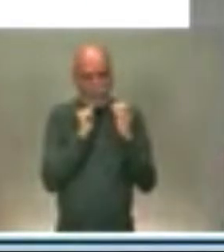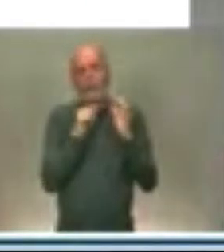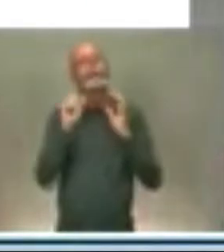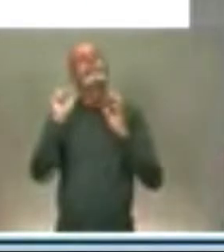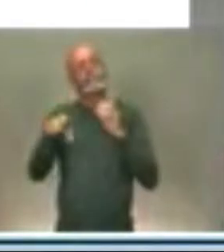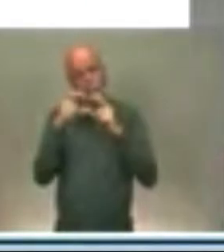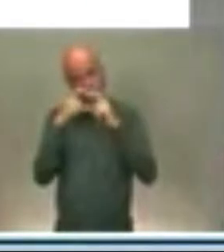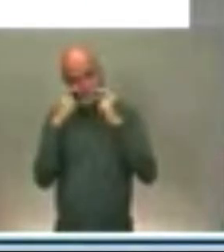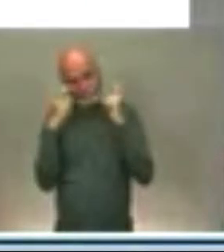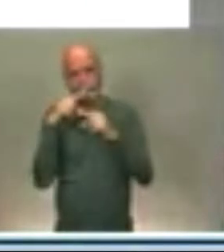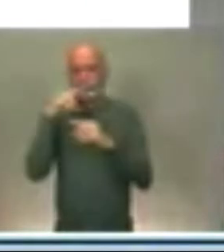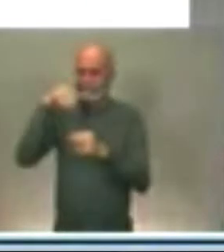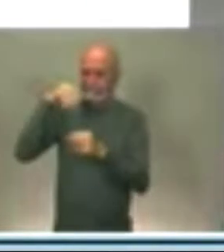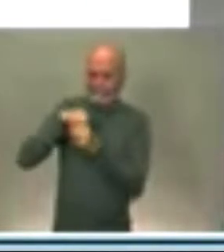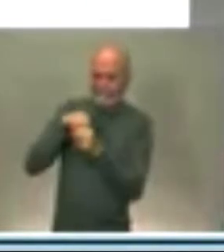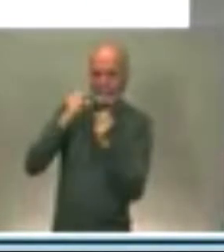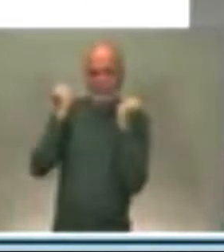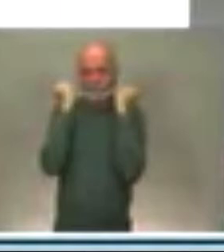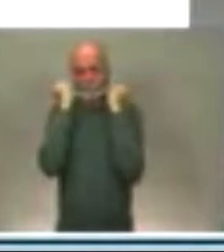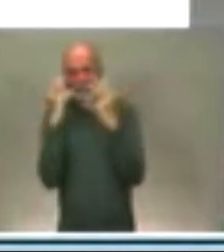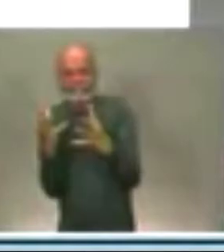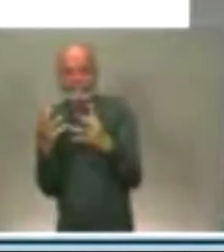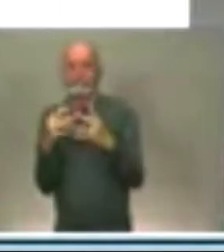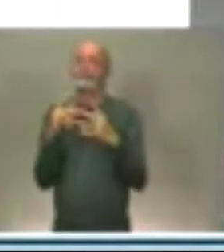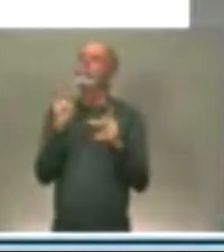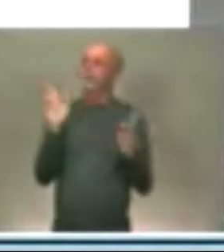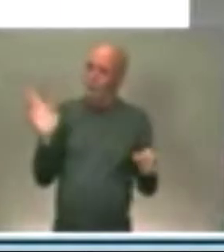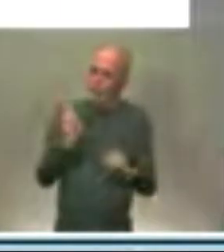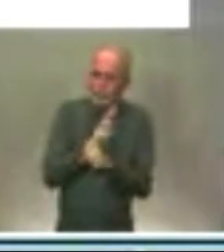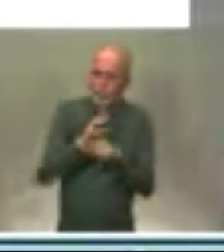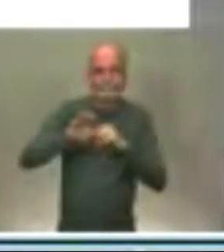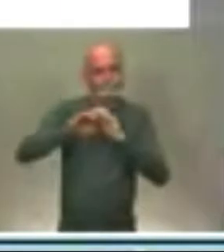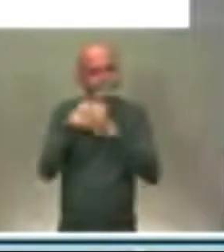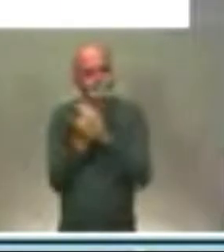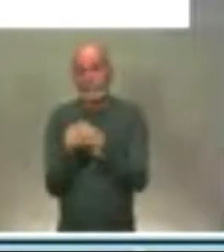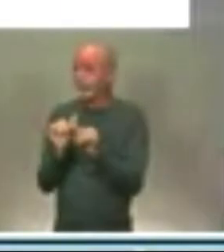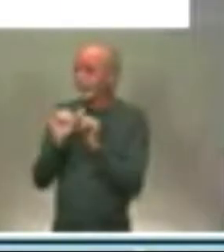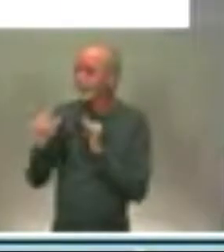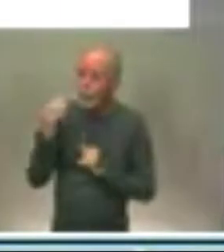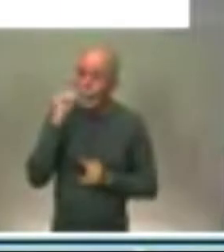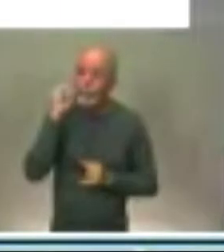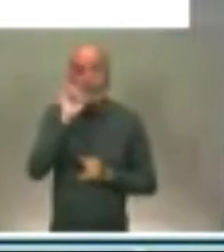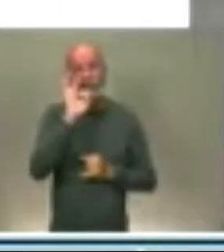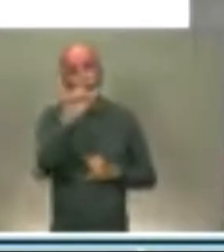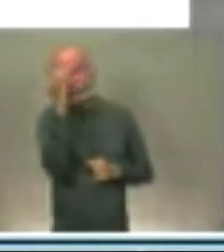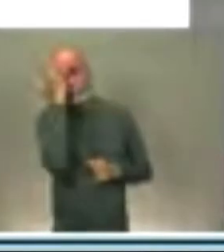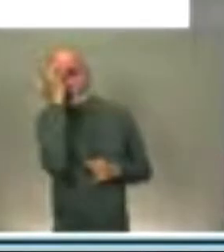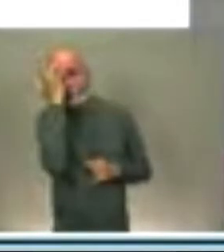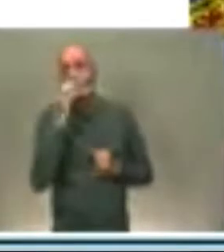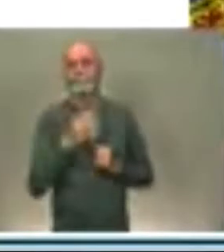you're around other people. Wash your hands and stay home when you're sick. Heather.